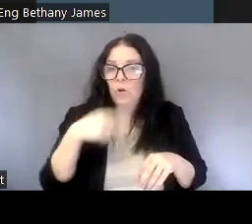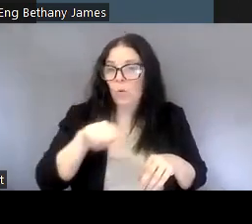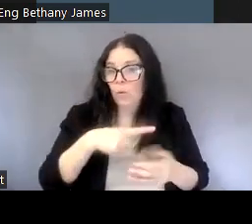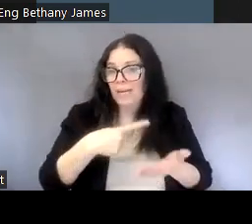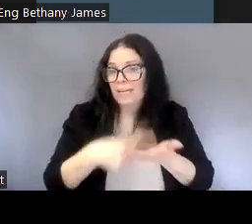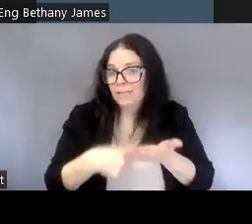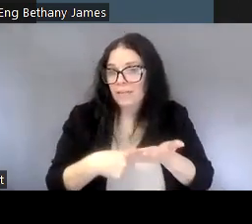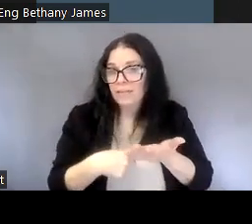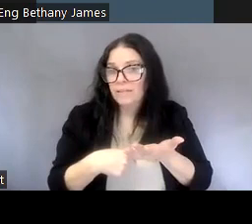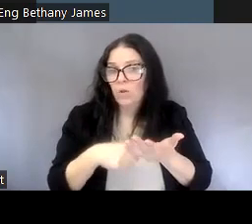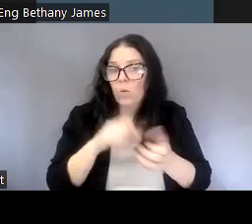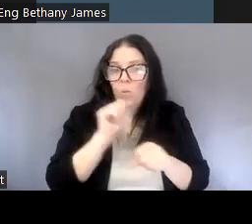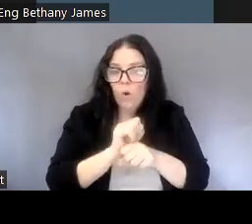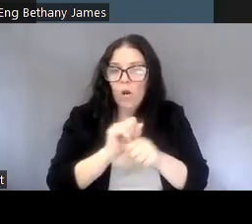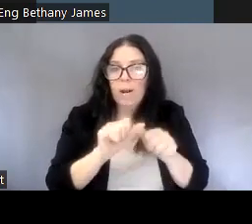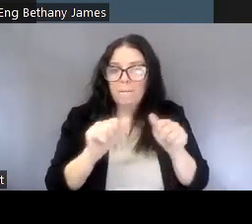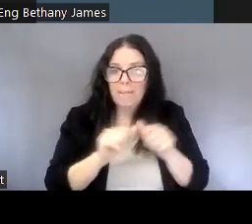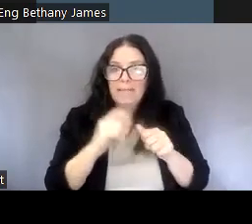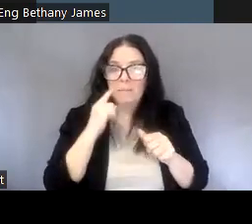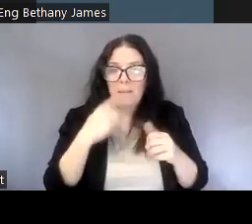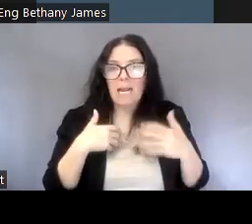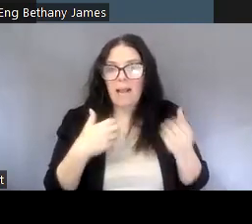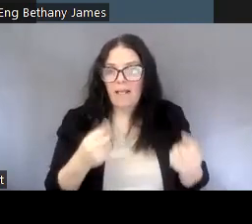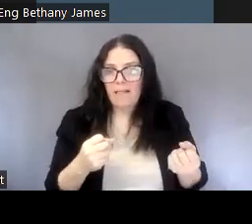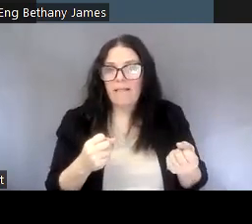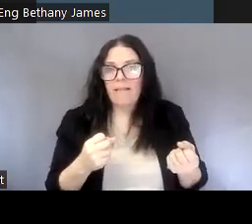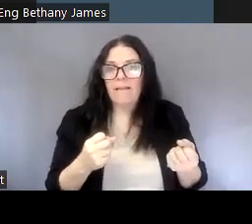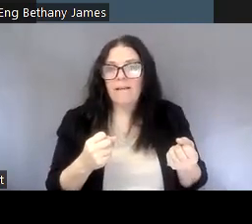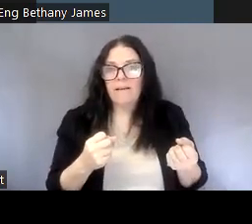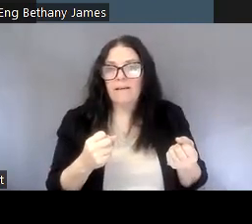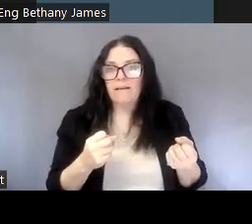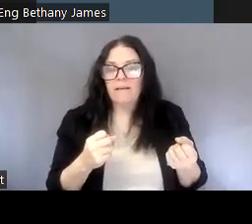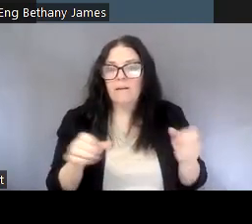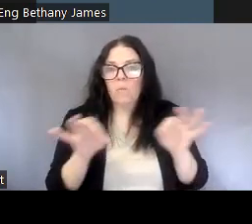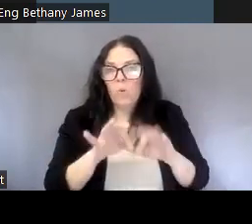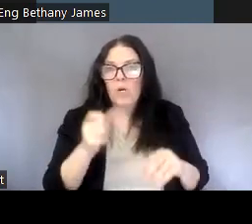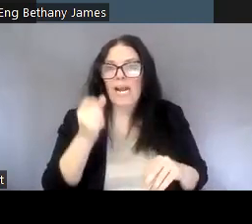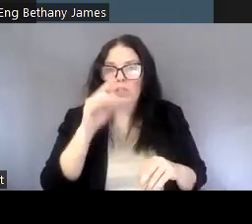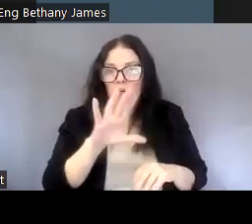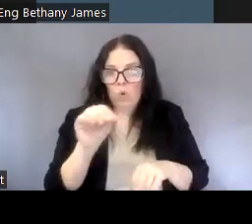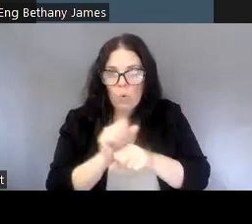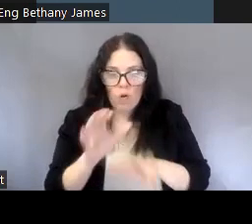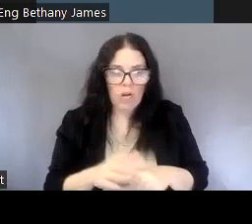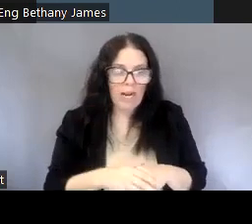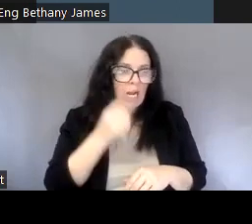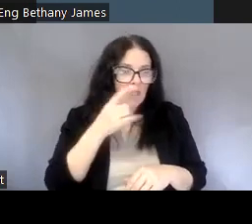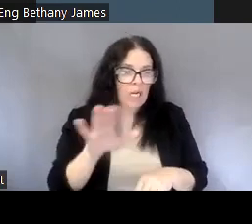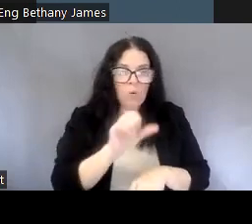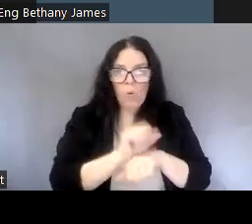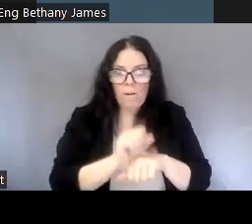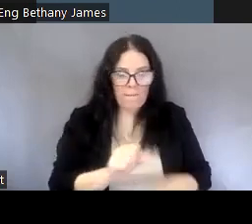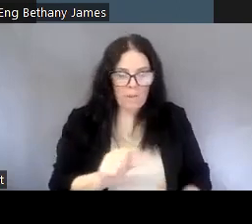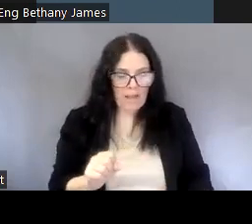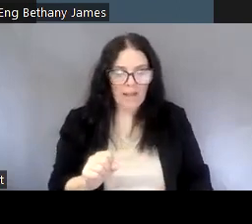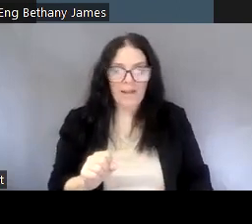about workplace mental health, that understanding your coworker, understanding your employee is